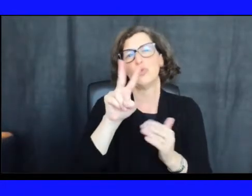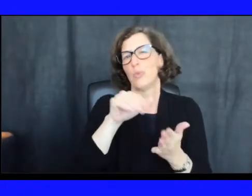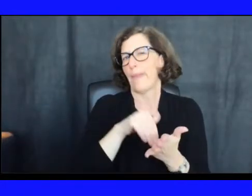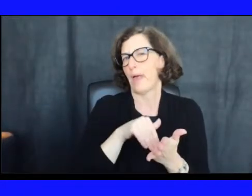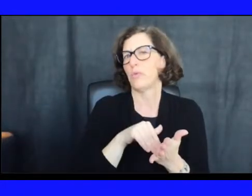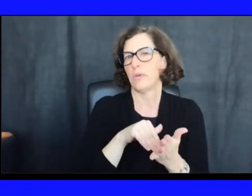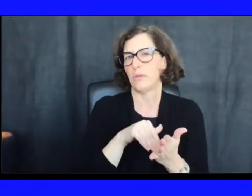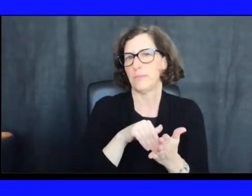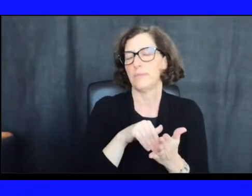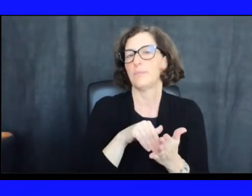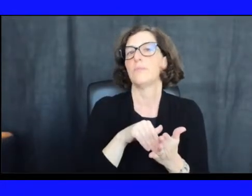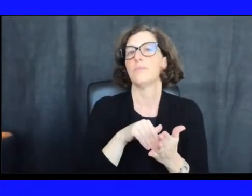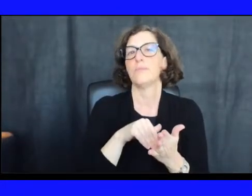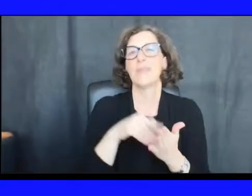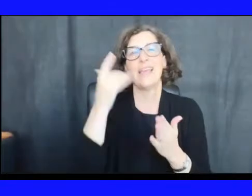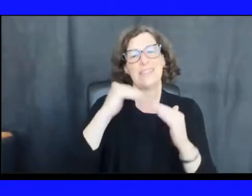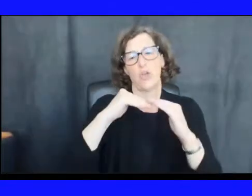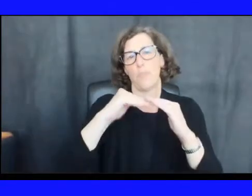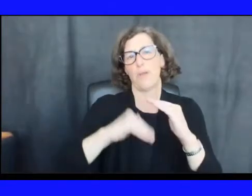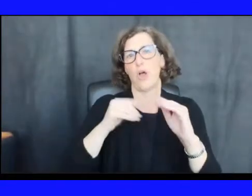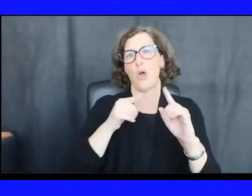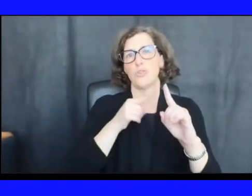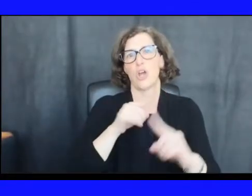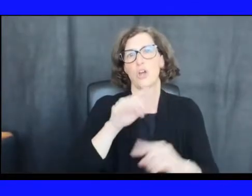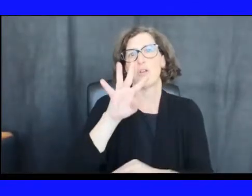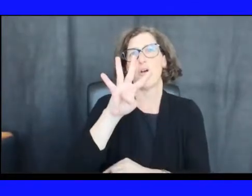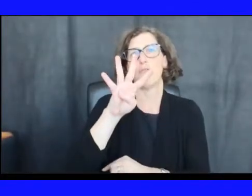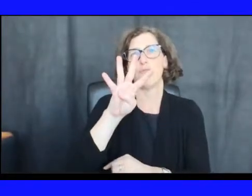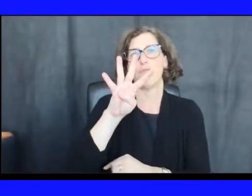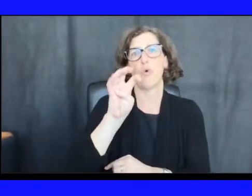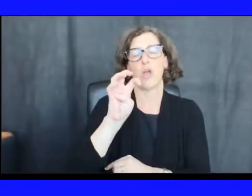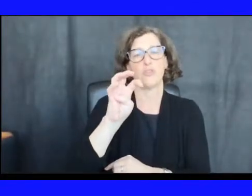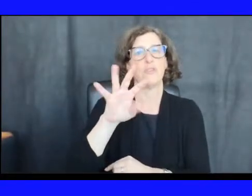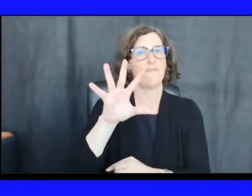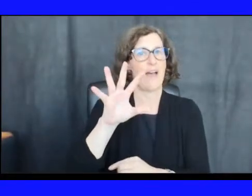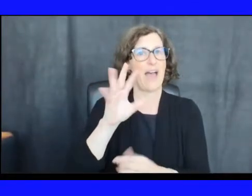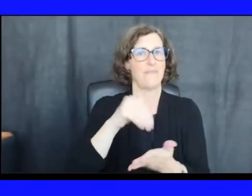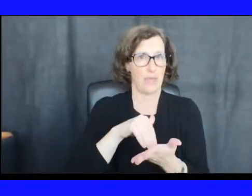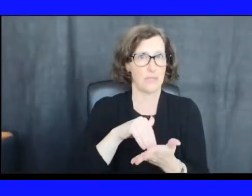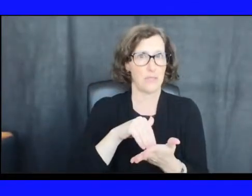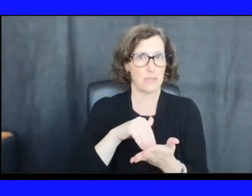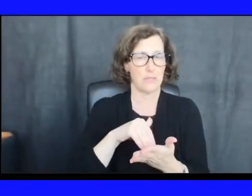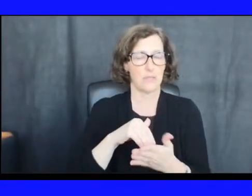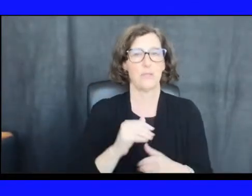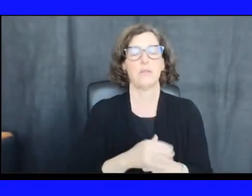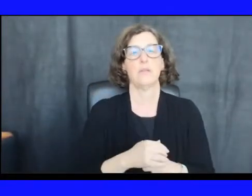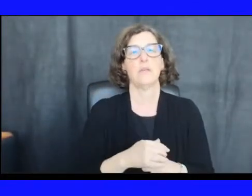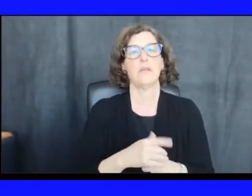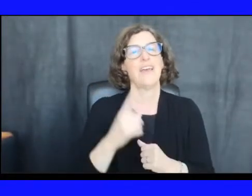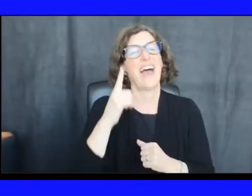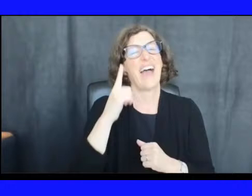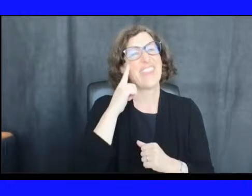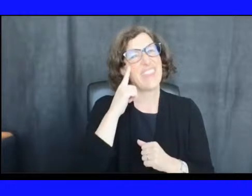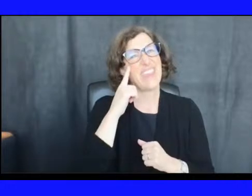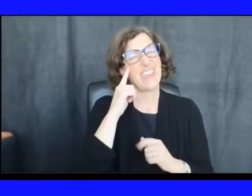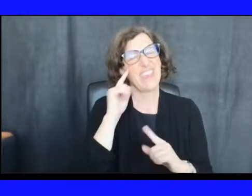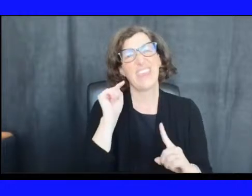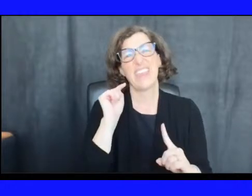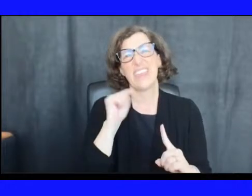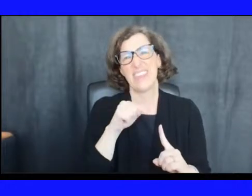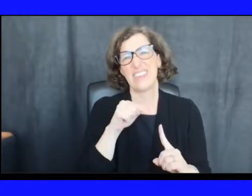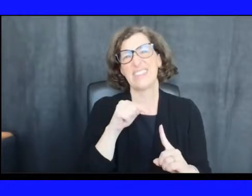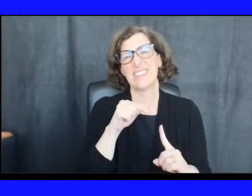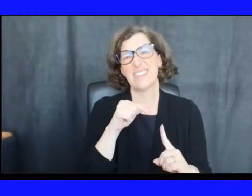experience, our inpatient overall top box rating dropped a little bit from 66.96% to